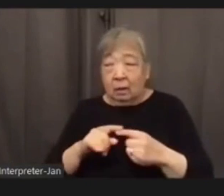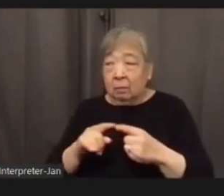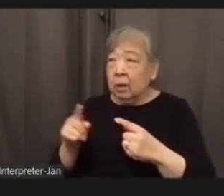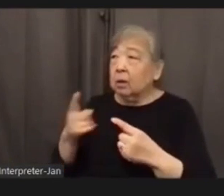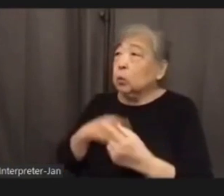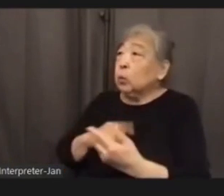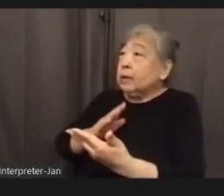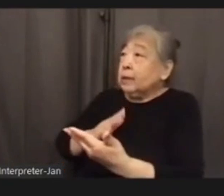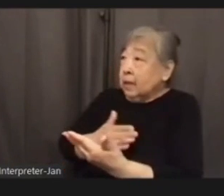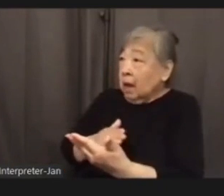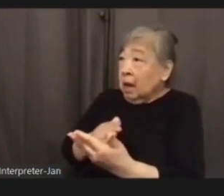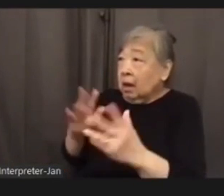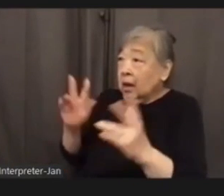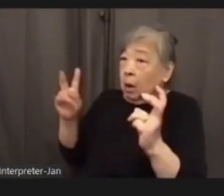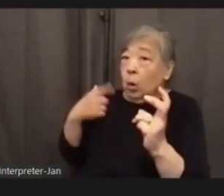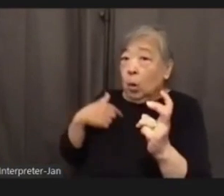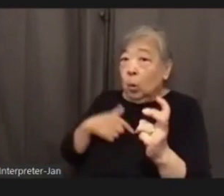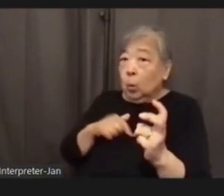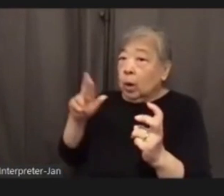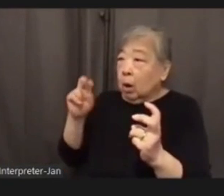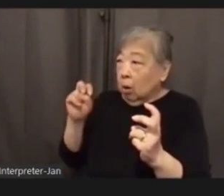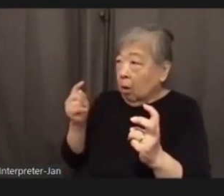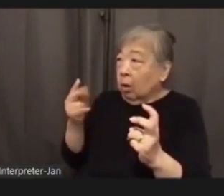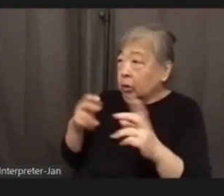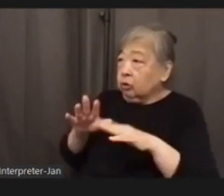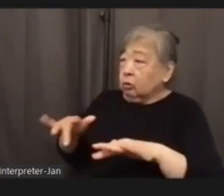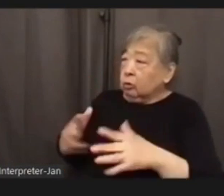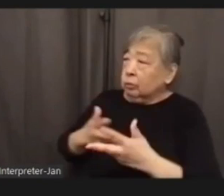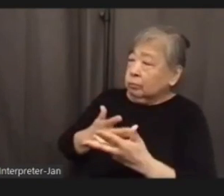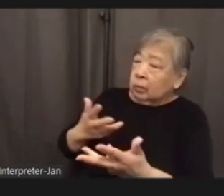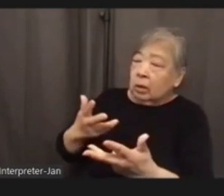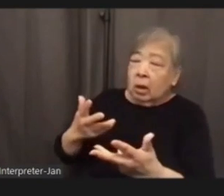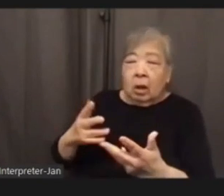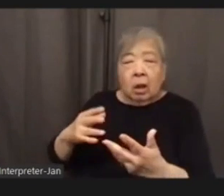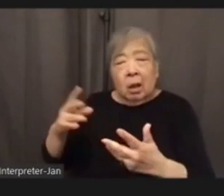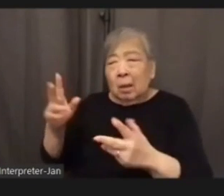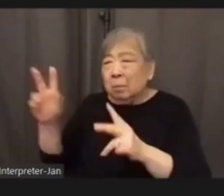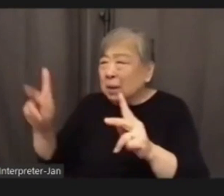Children, people just opened up and the song just